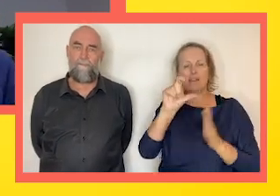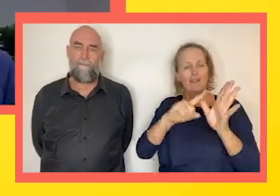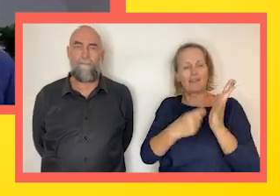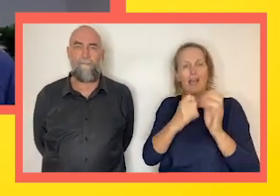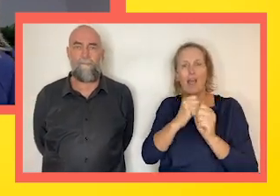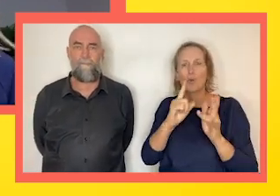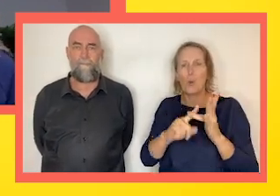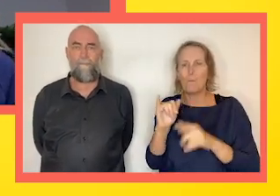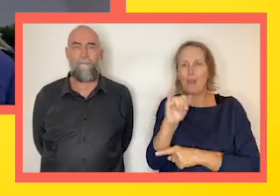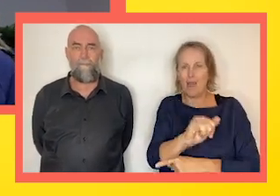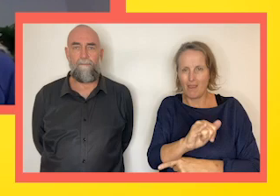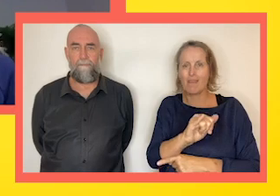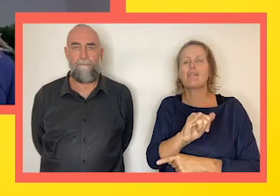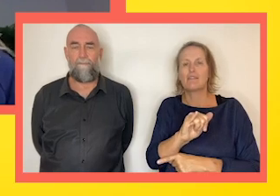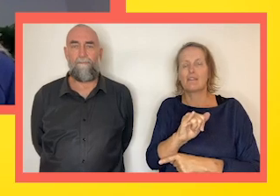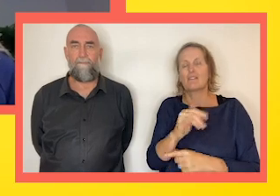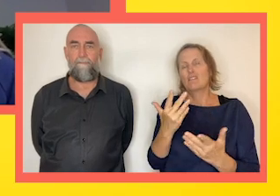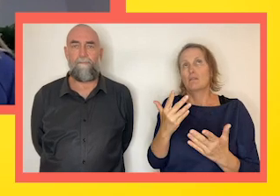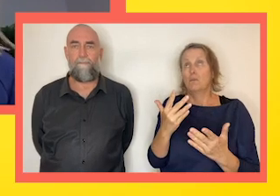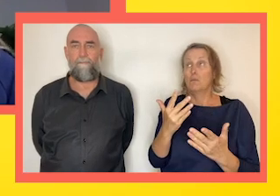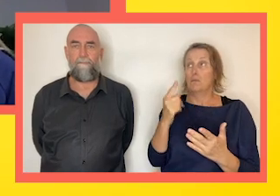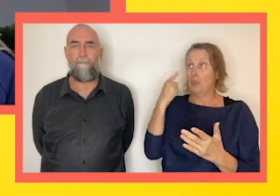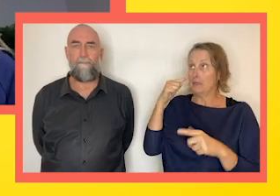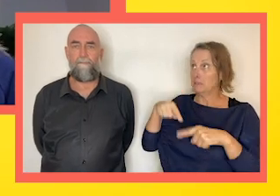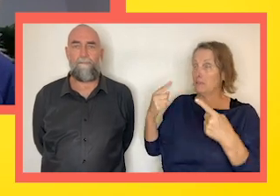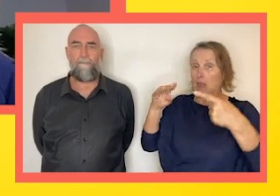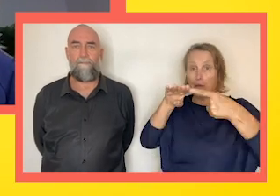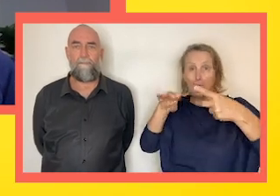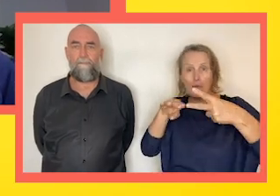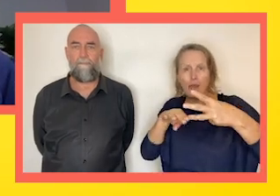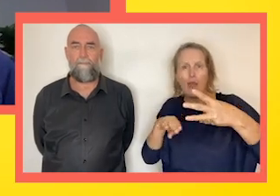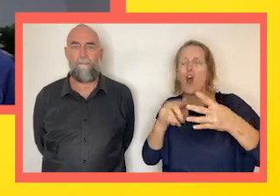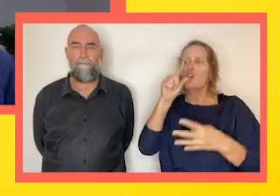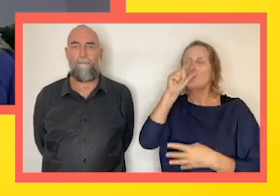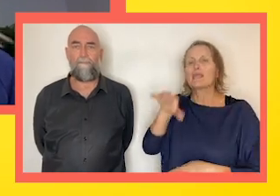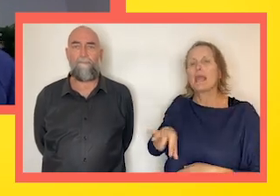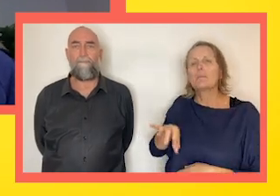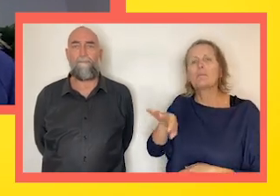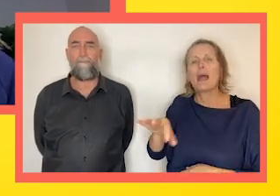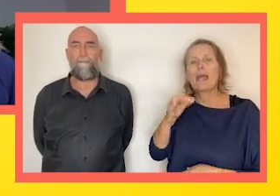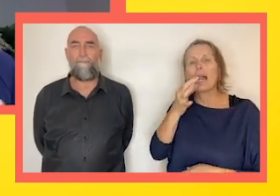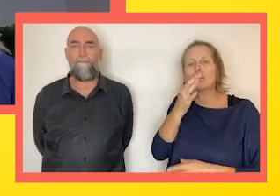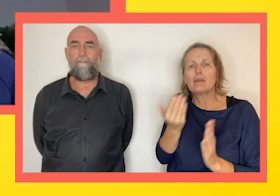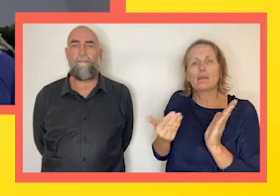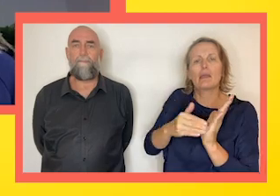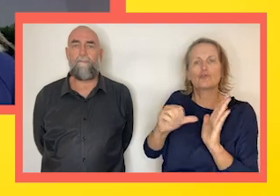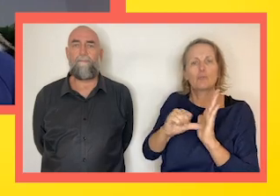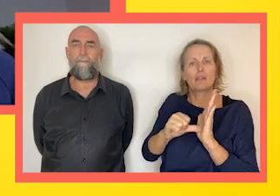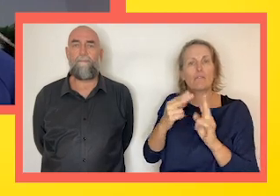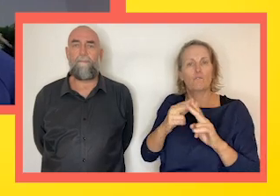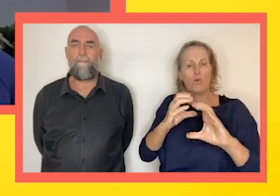the only difference, maybe if you're talking like premium business class, is that you can pay a little bit extra to have a